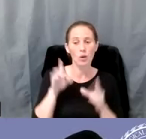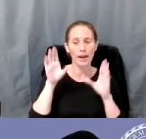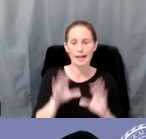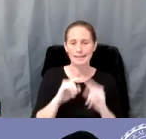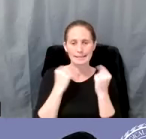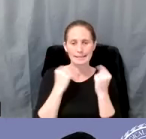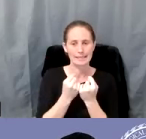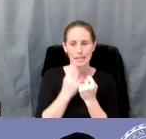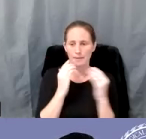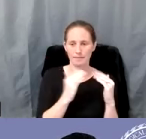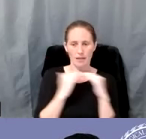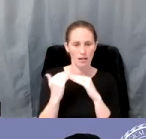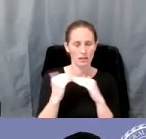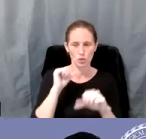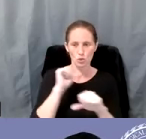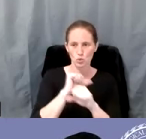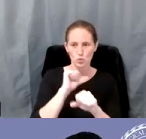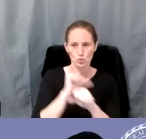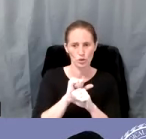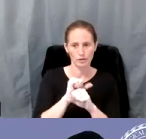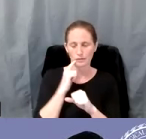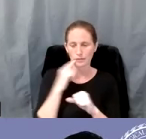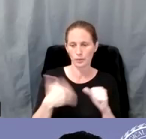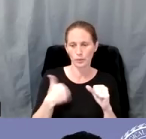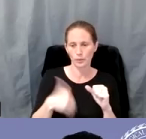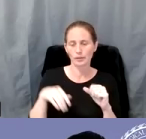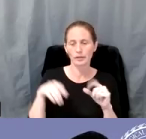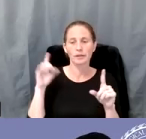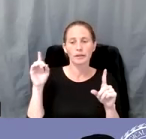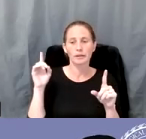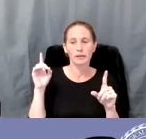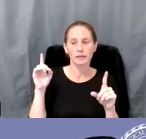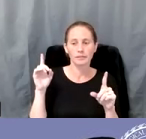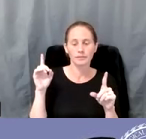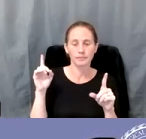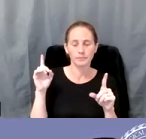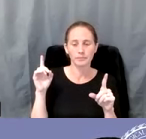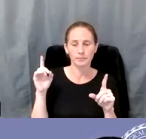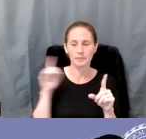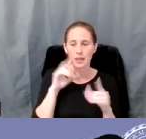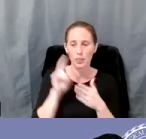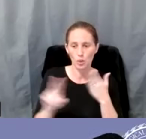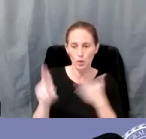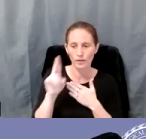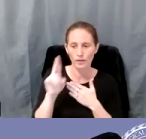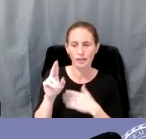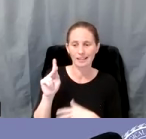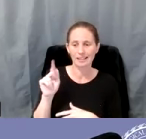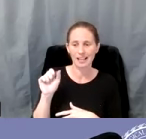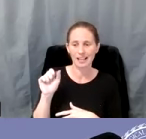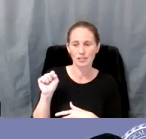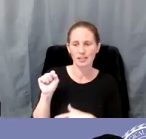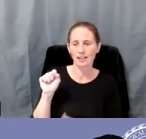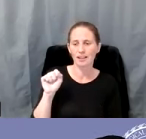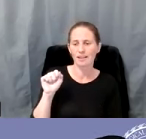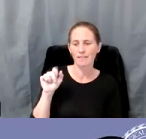team of colleagues who work at Dias in Cafoscari, part of the University of Cafoscari in Venice.